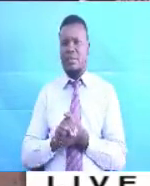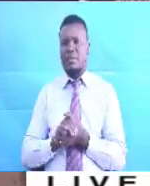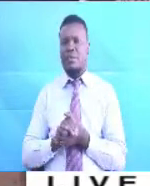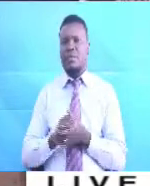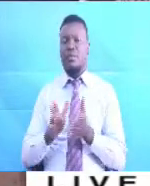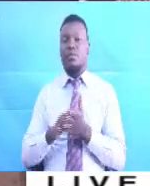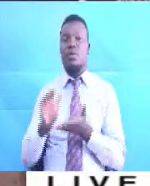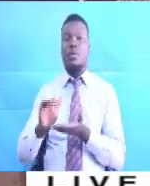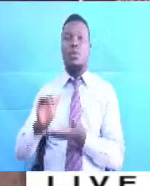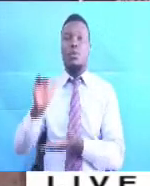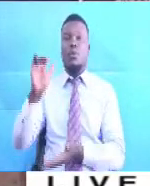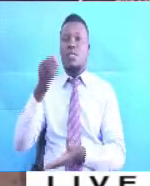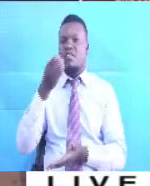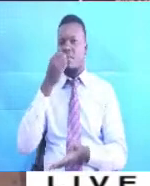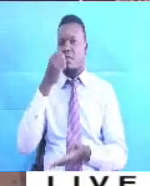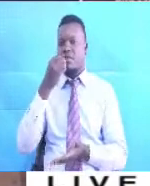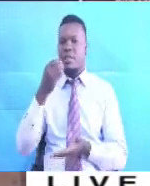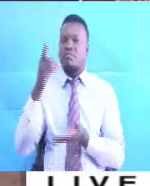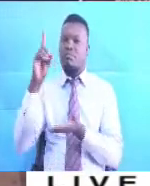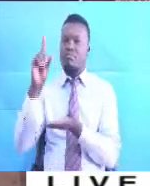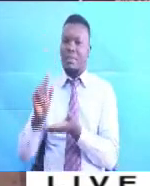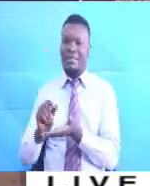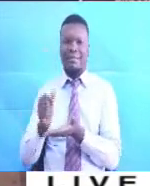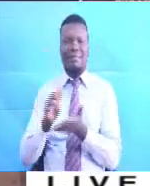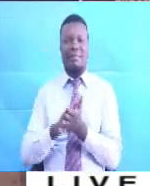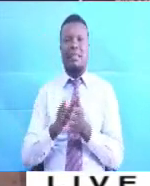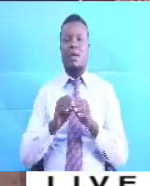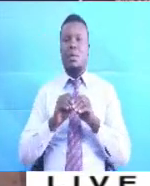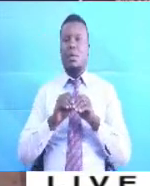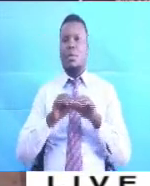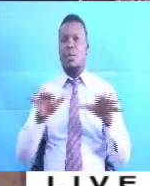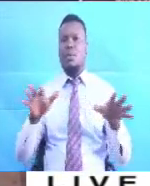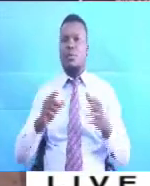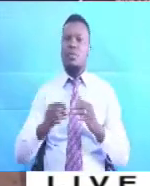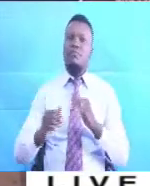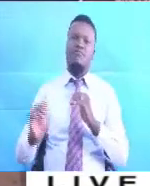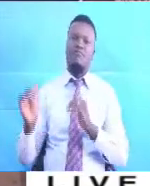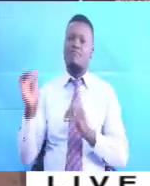increase in food prices, and all those factors led to an increase in